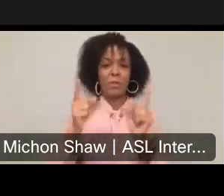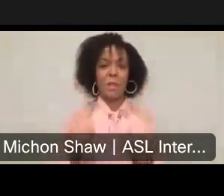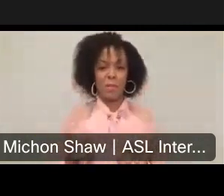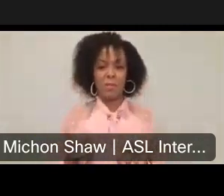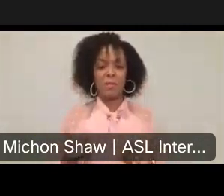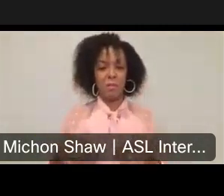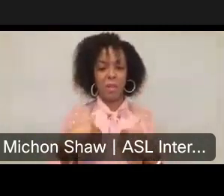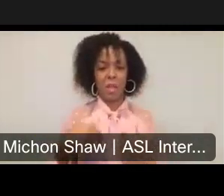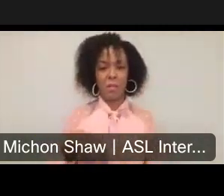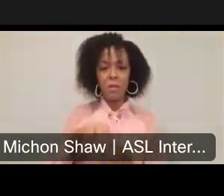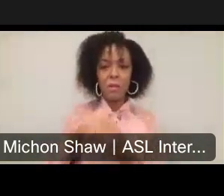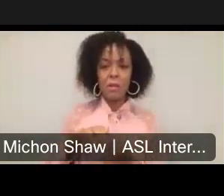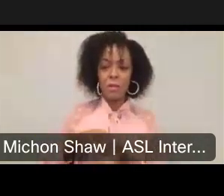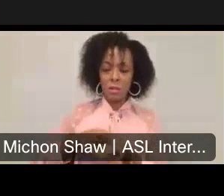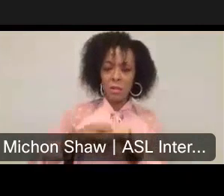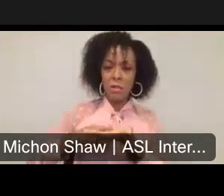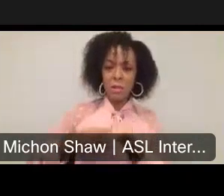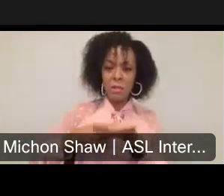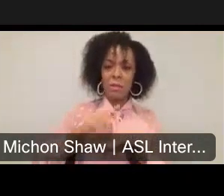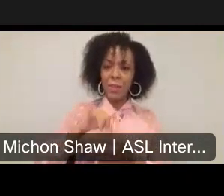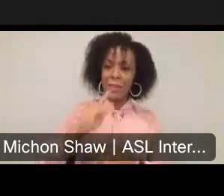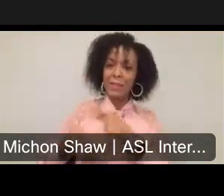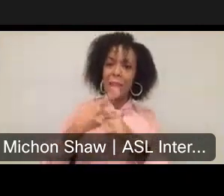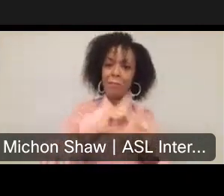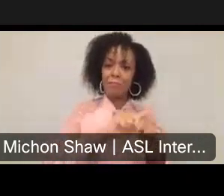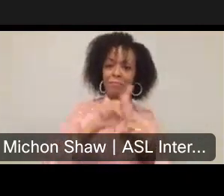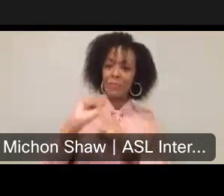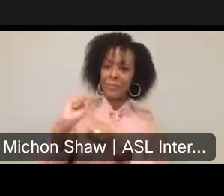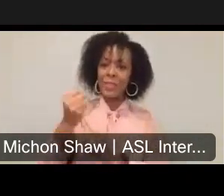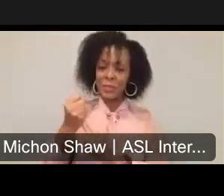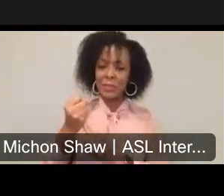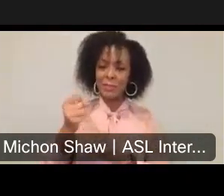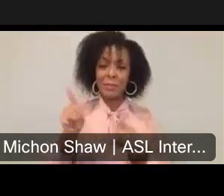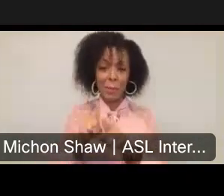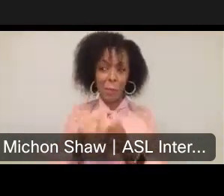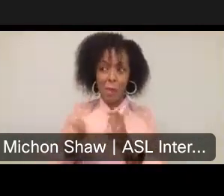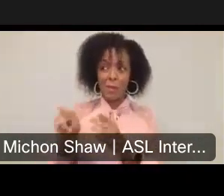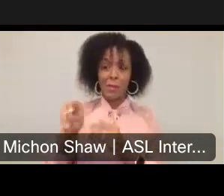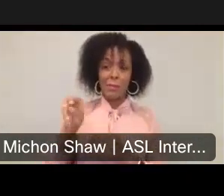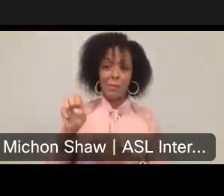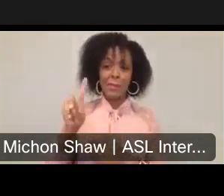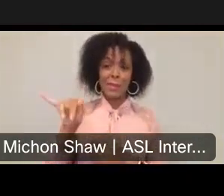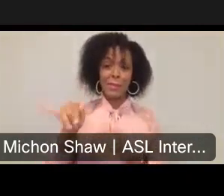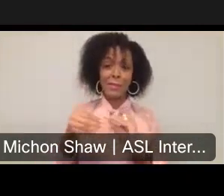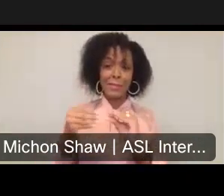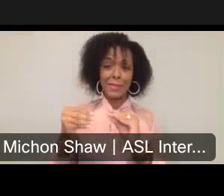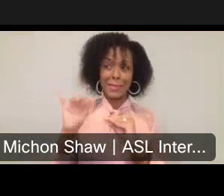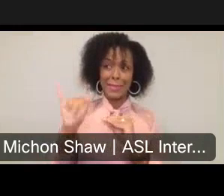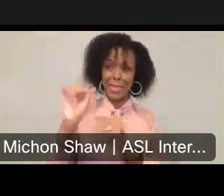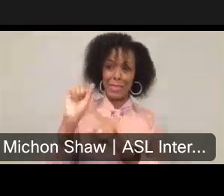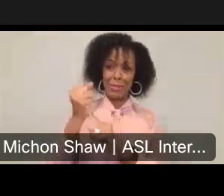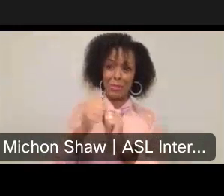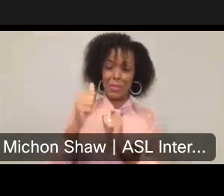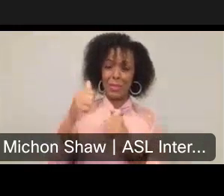about these types of situations. As Mrs. Daly say, that situation with the young man could have been handled so